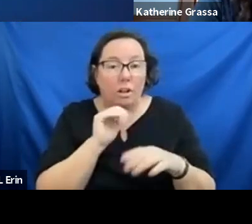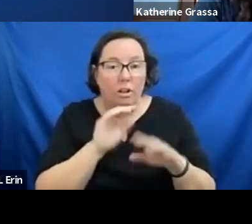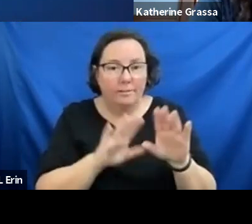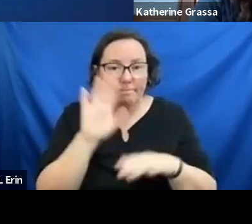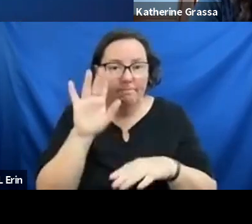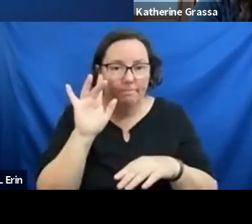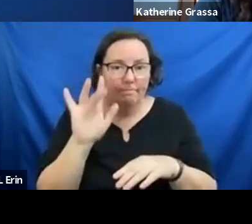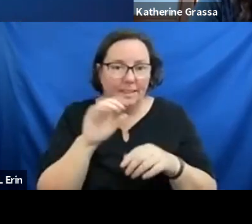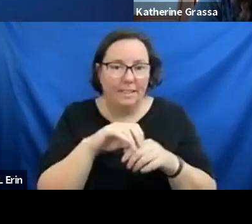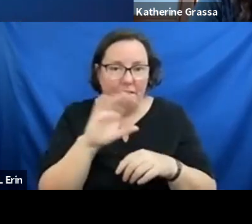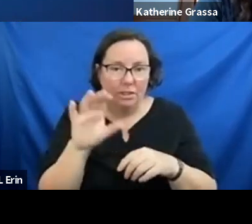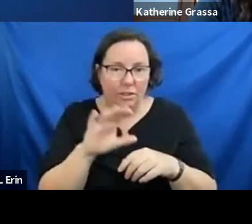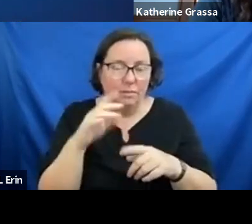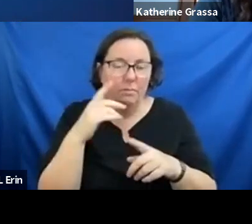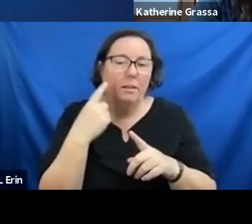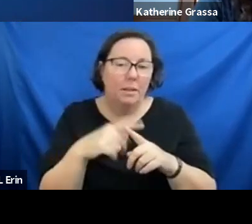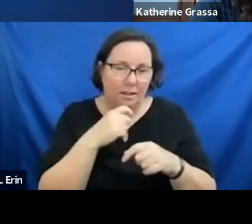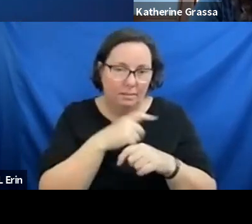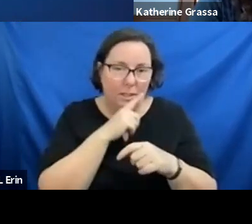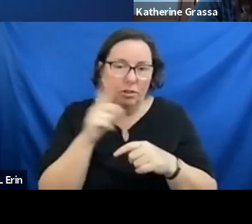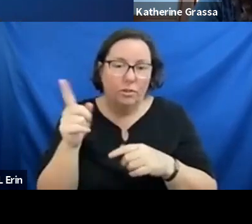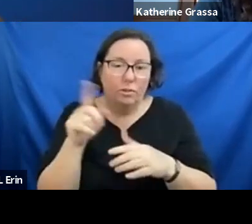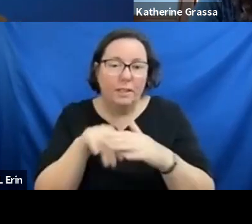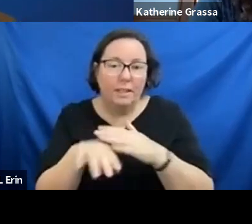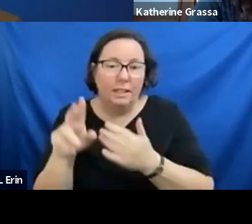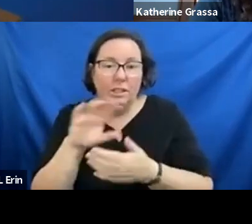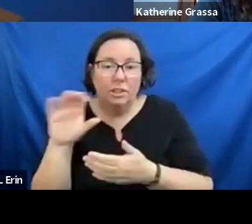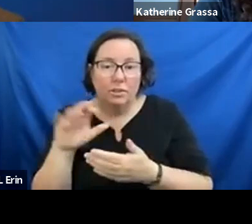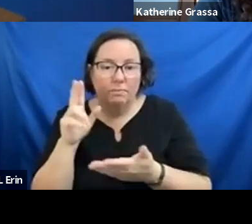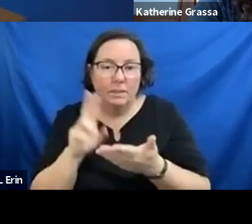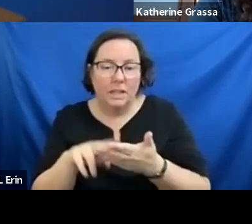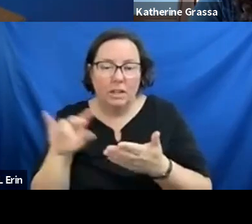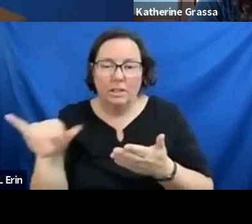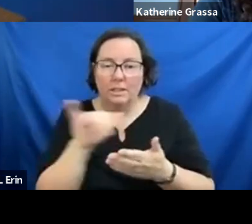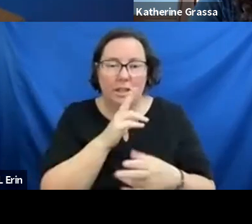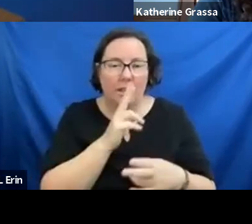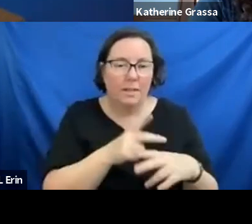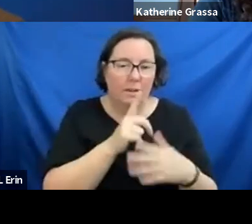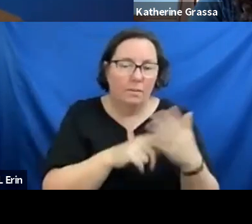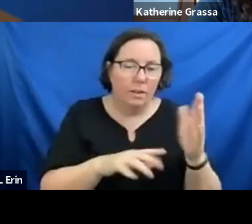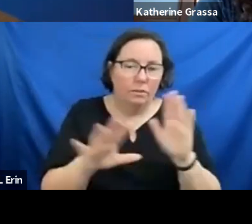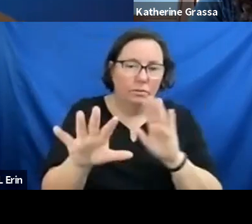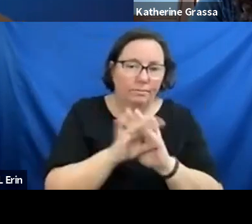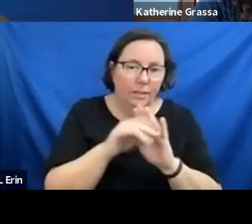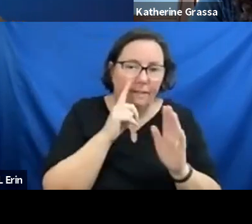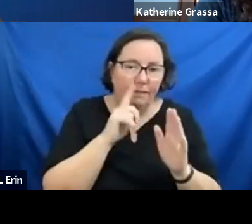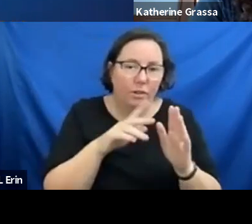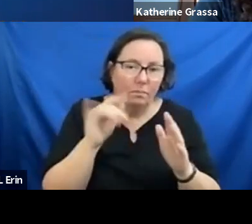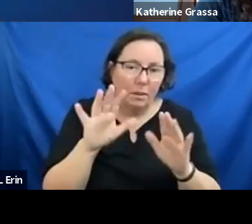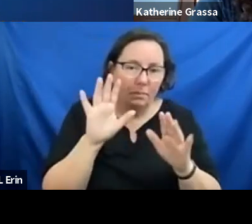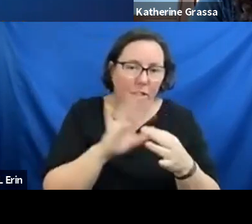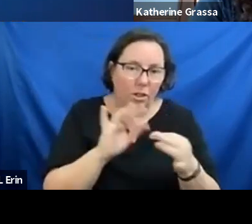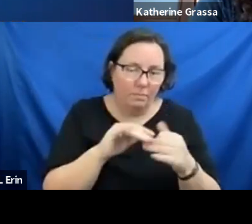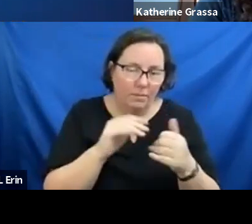virtually in Zoom. Also, please make sure you're signing to Zoom with the same name you used to sign up for public comment. That will allow us